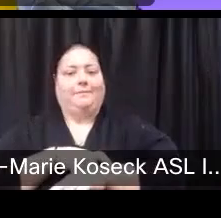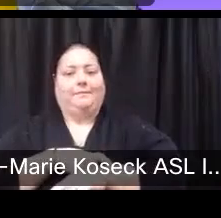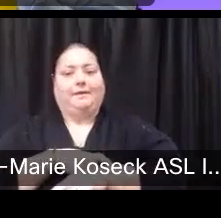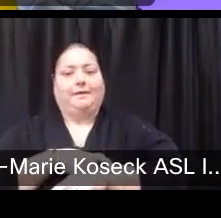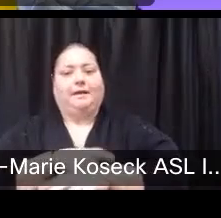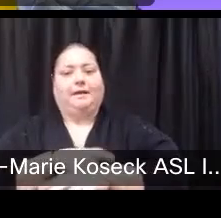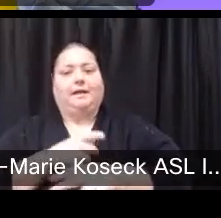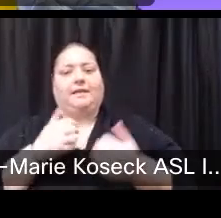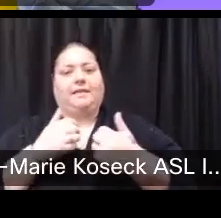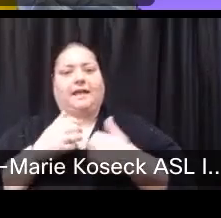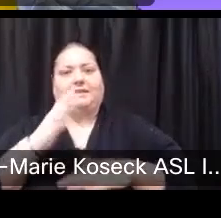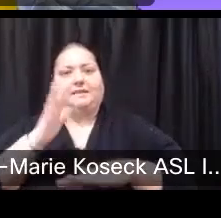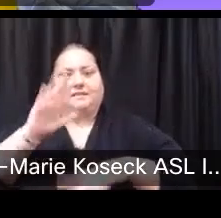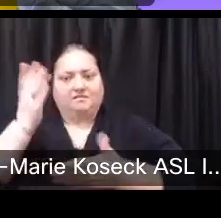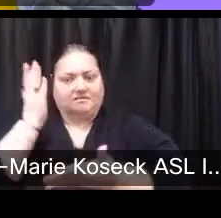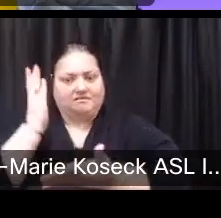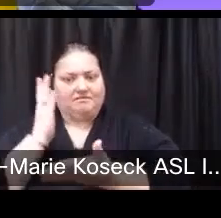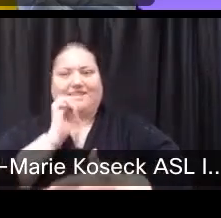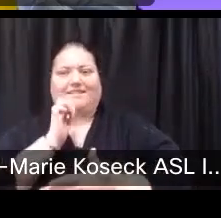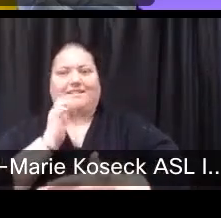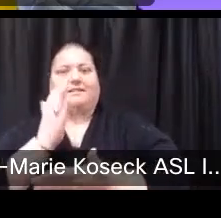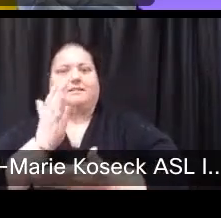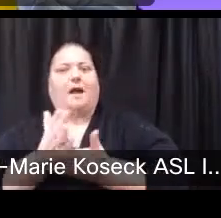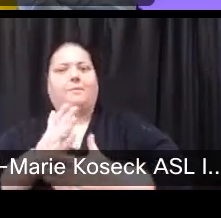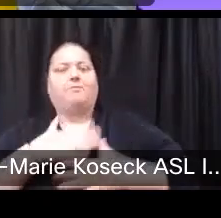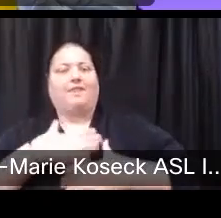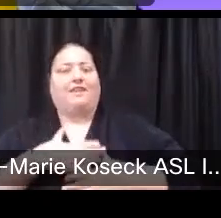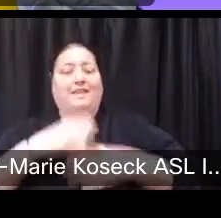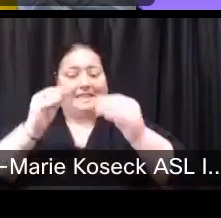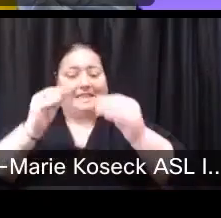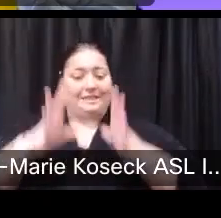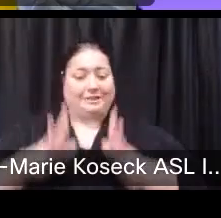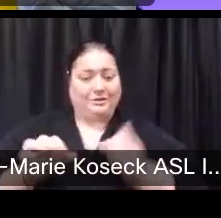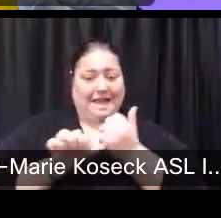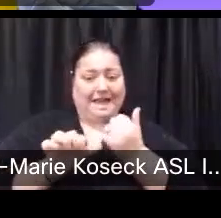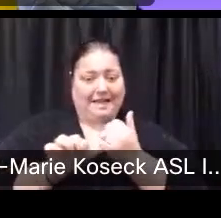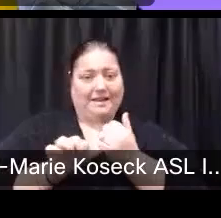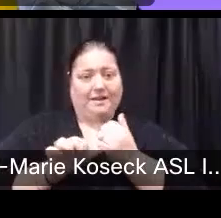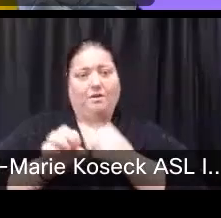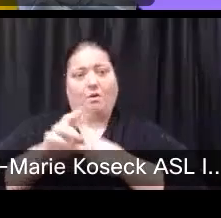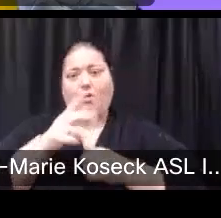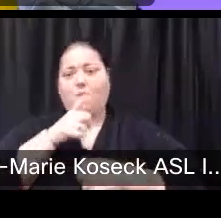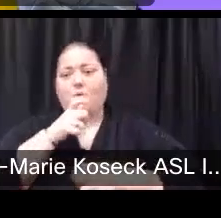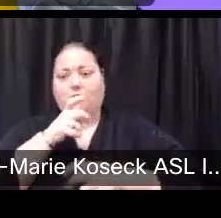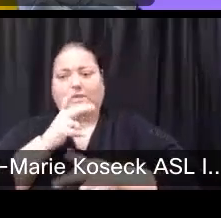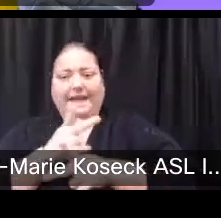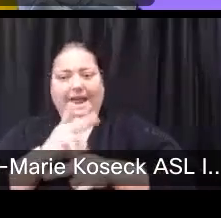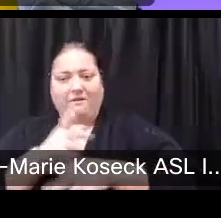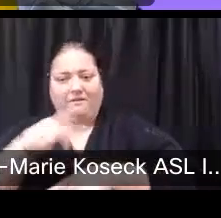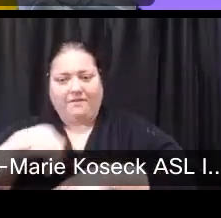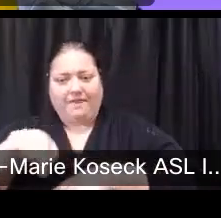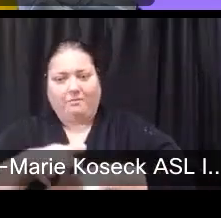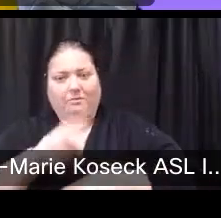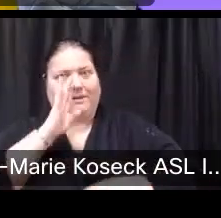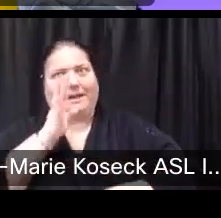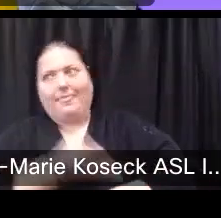had stopped breathing, but either the teacher's aide or the staff, whoever they were under the care of, were just neglecting them,